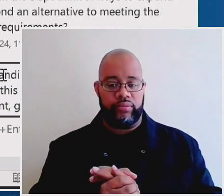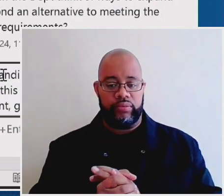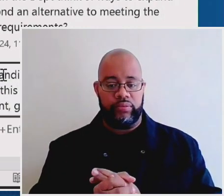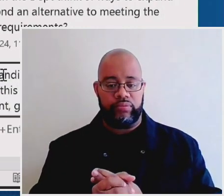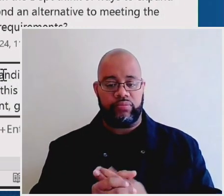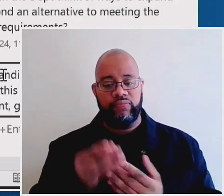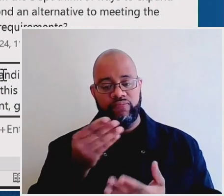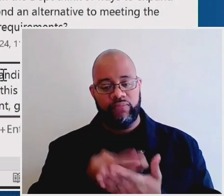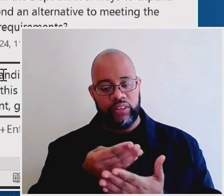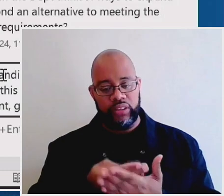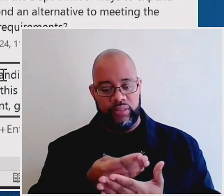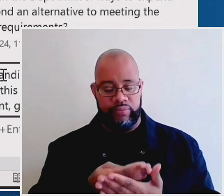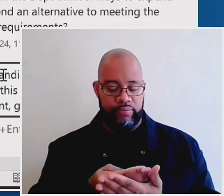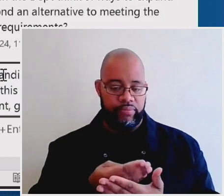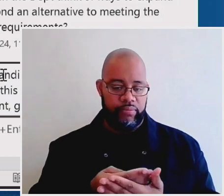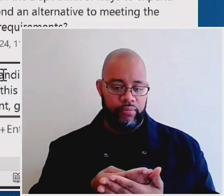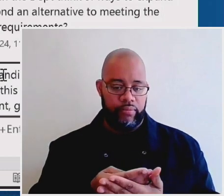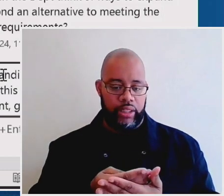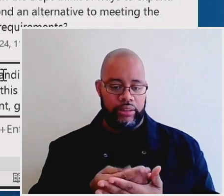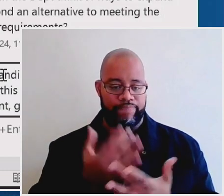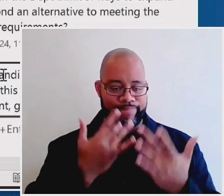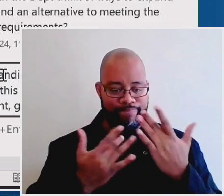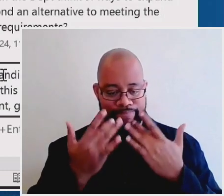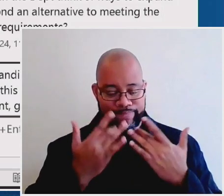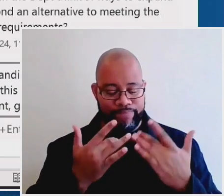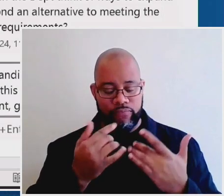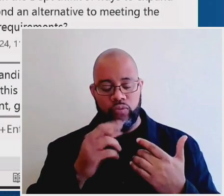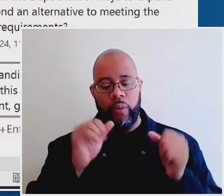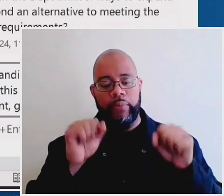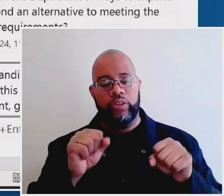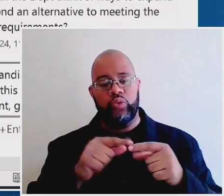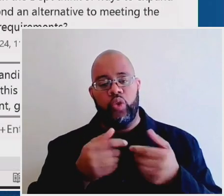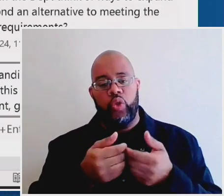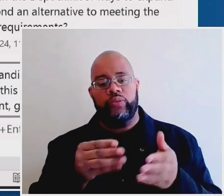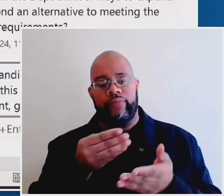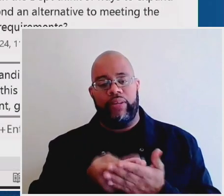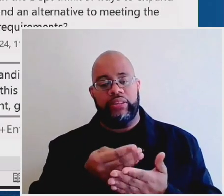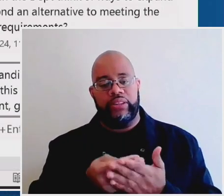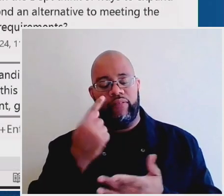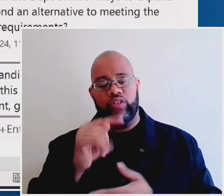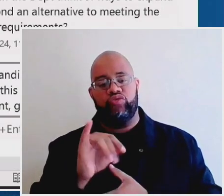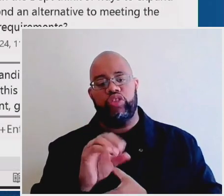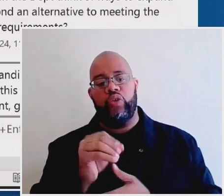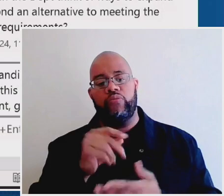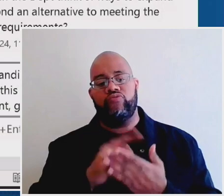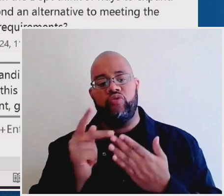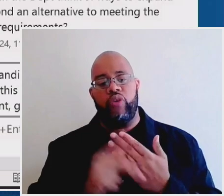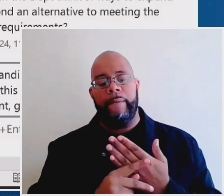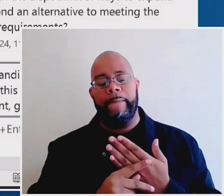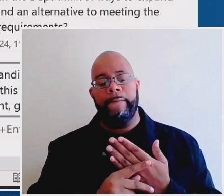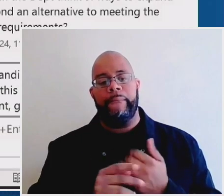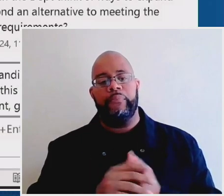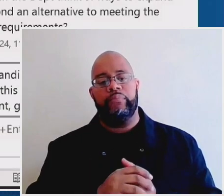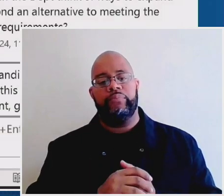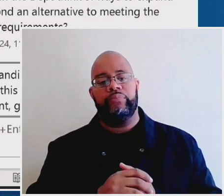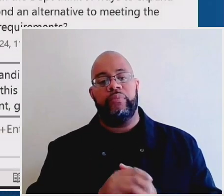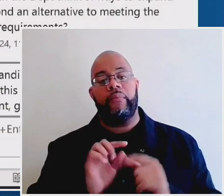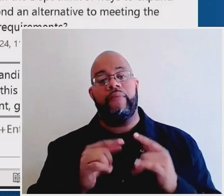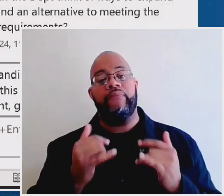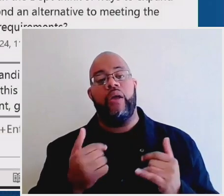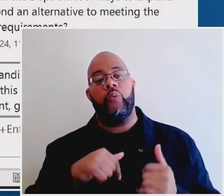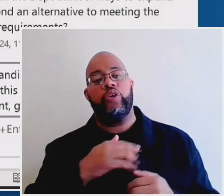funding shortfalls or the potential to lose funding for TRIO programs, whereas now we